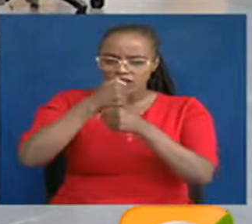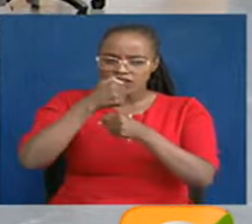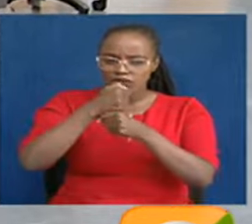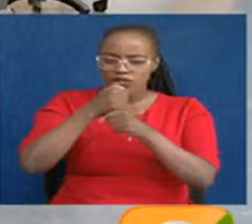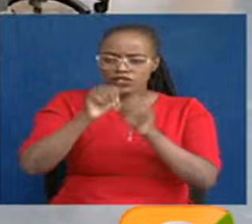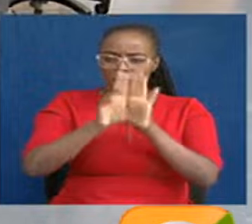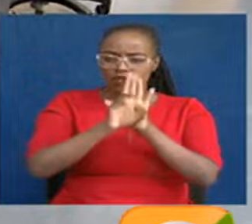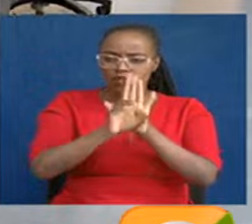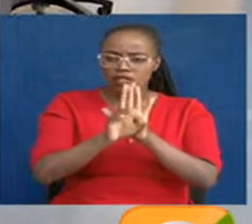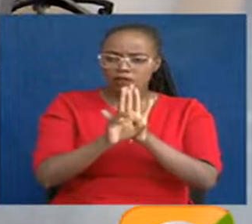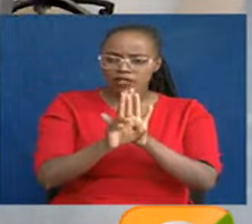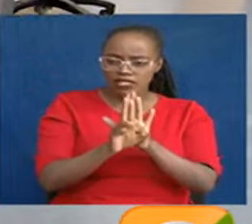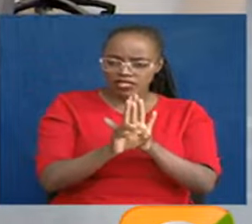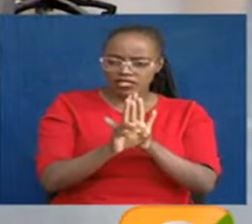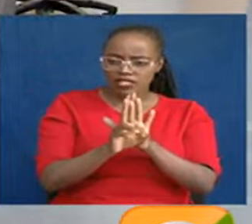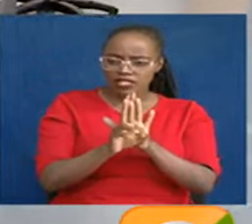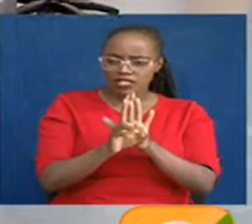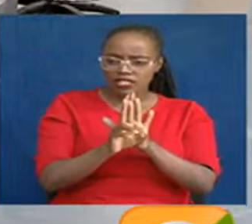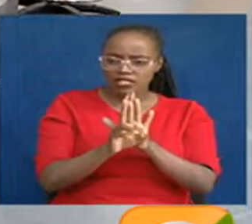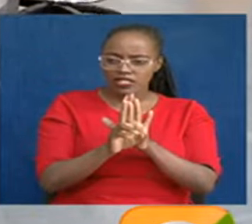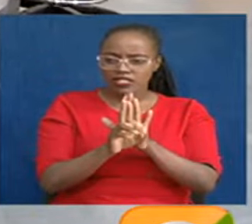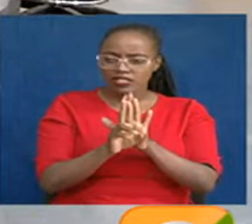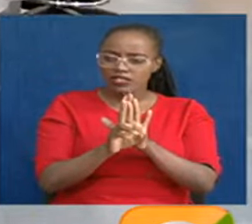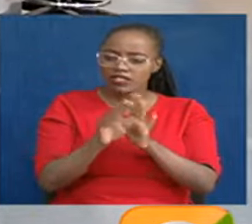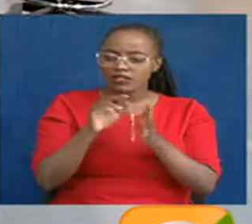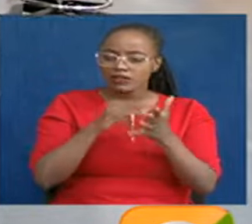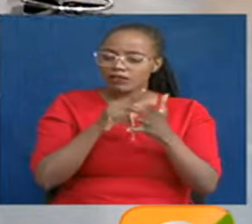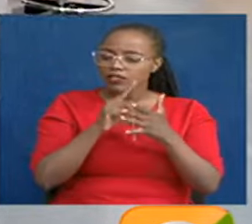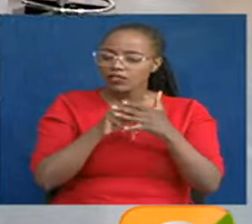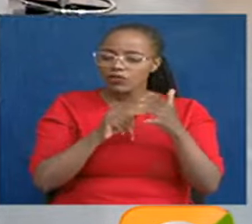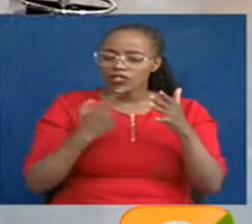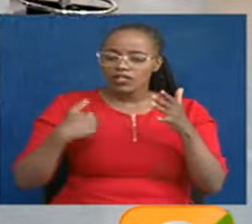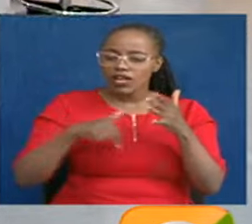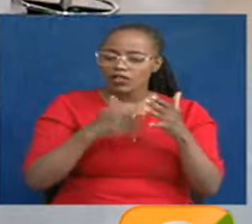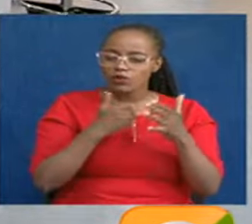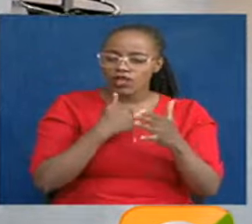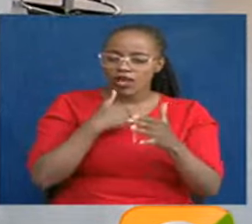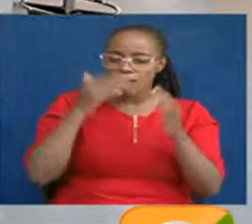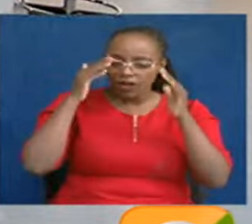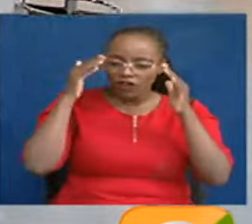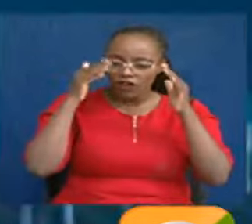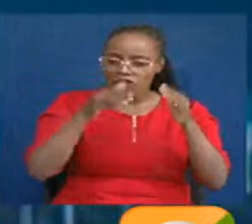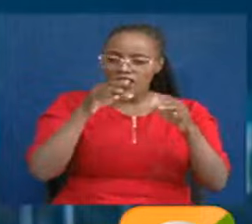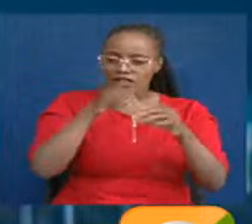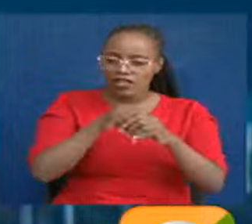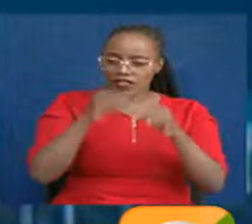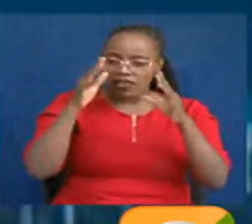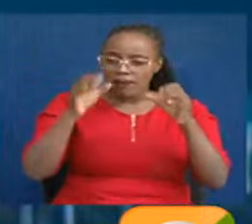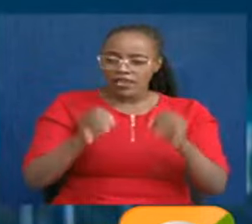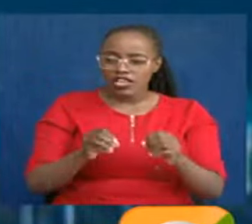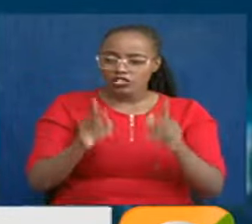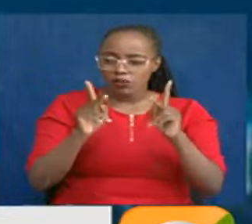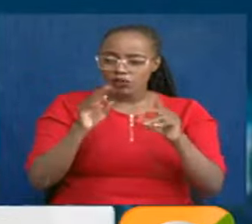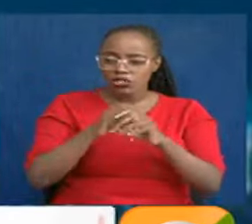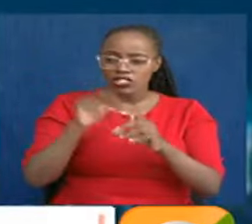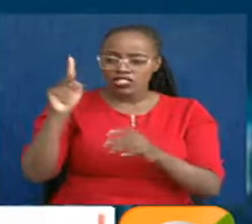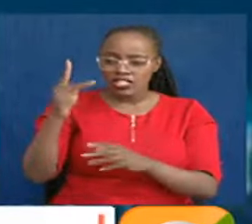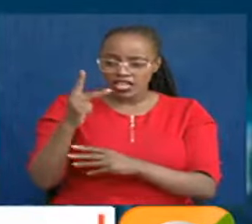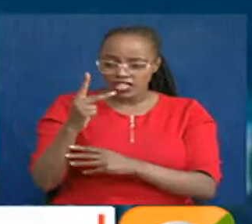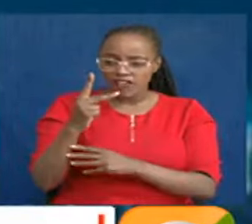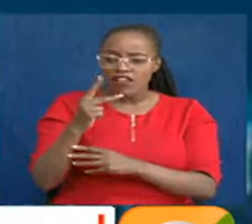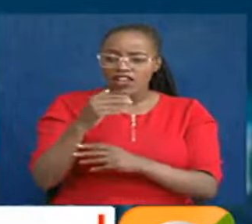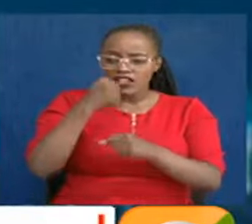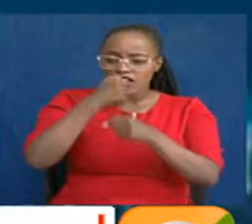Malaysia as a drone tech company. So that's what we are bringing. Looking into the biggest opportunity in Kenya. So this